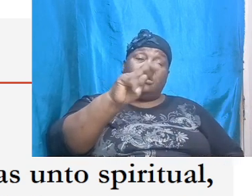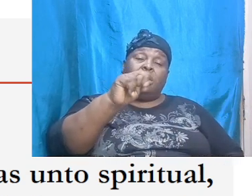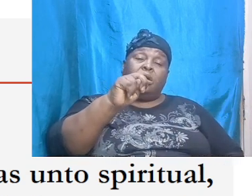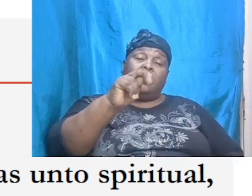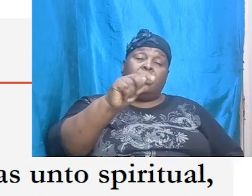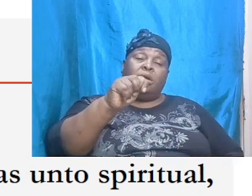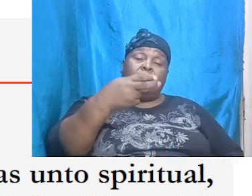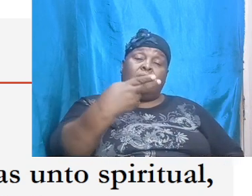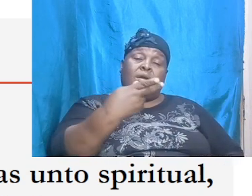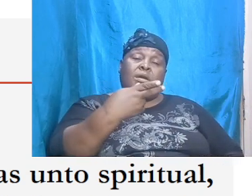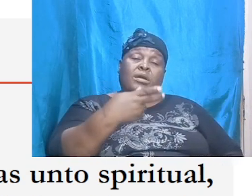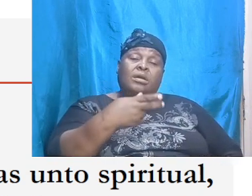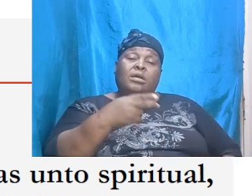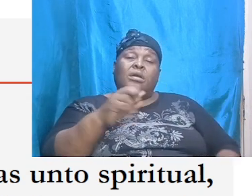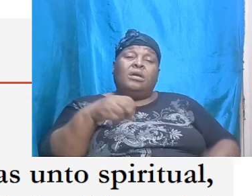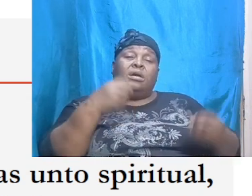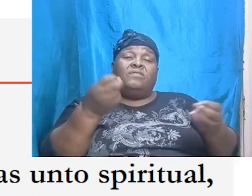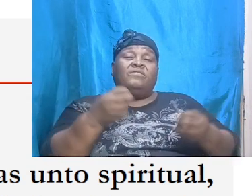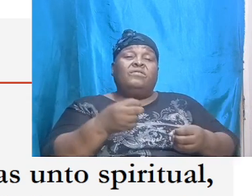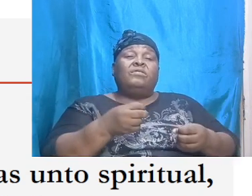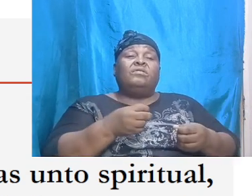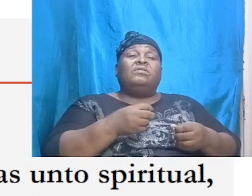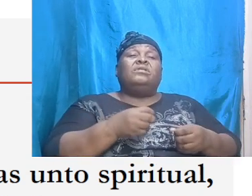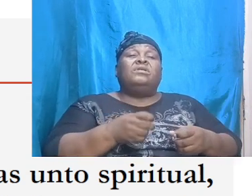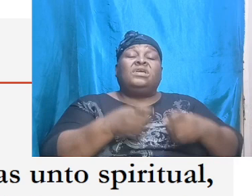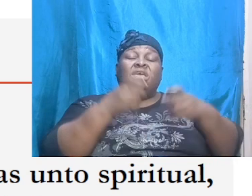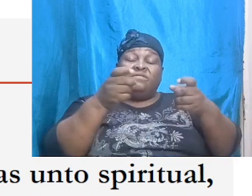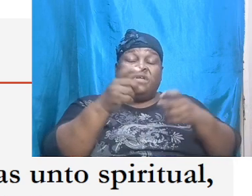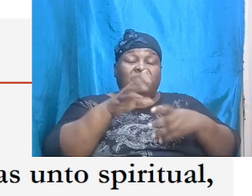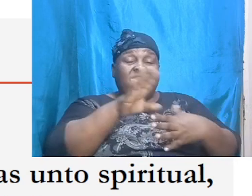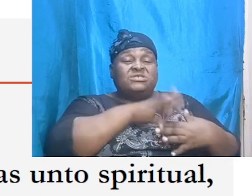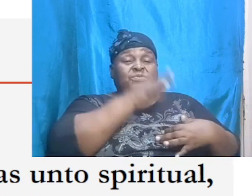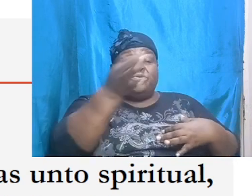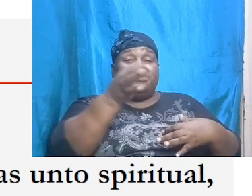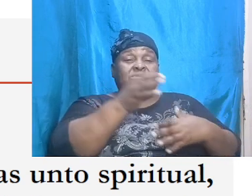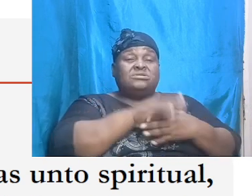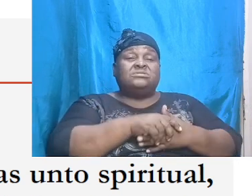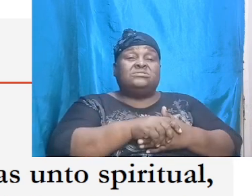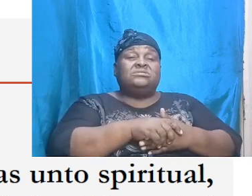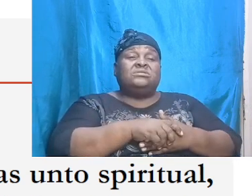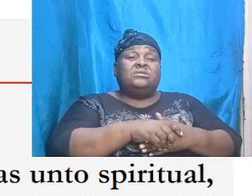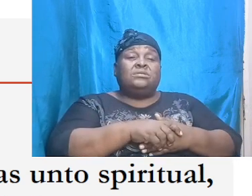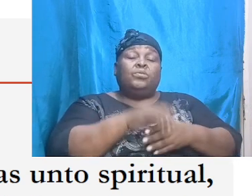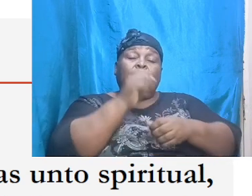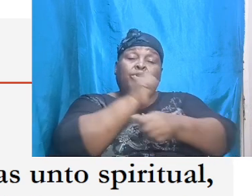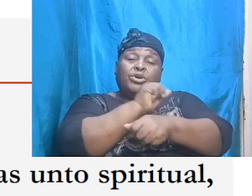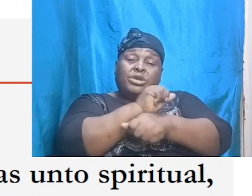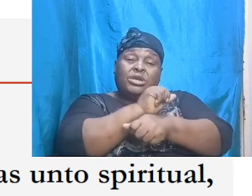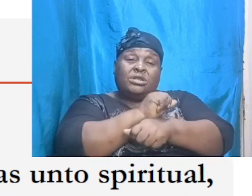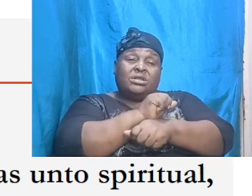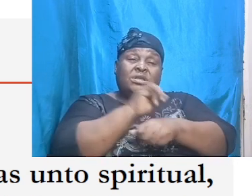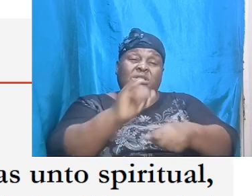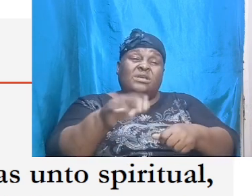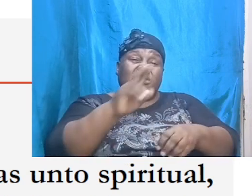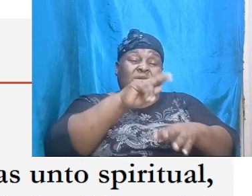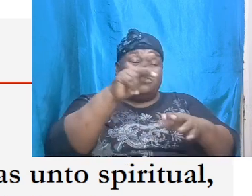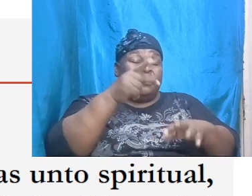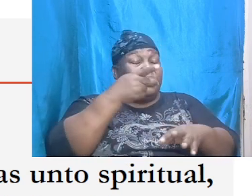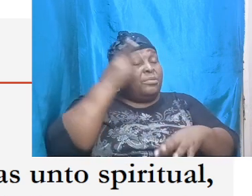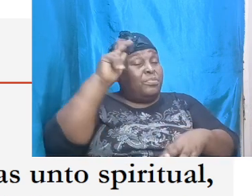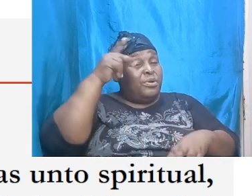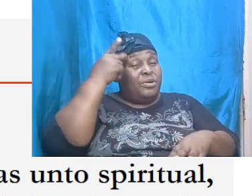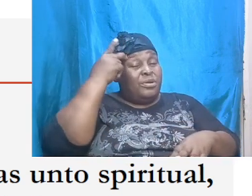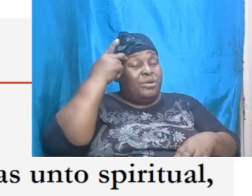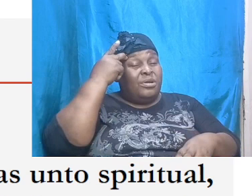operation. History has it that church had all 9 supernatural spiritual gifts working. That's why Paul had to address them and tell them how